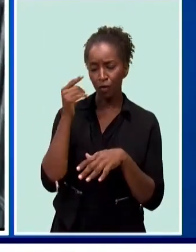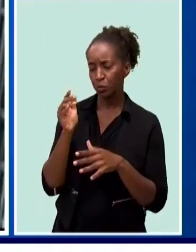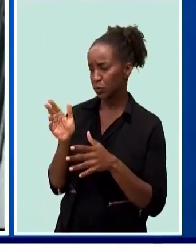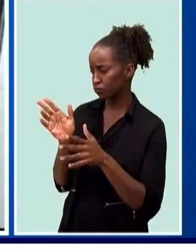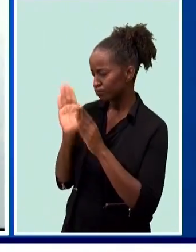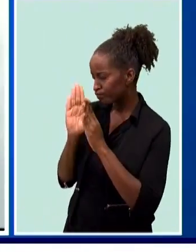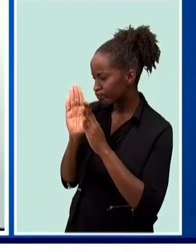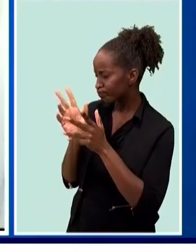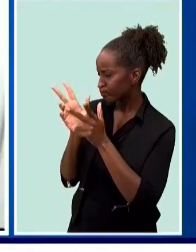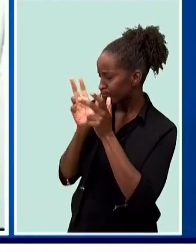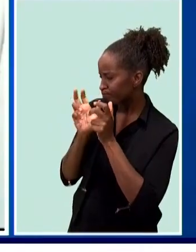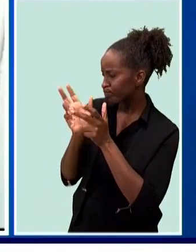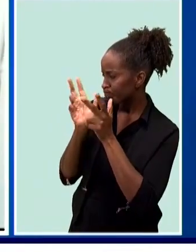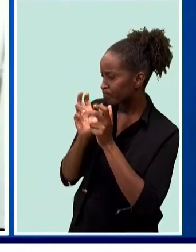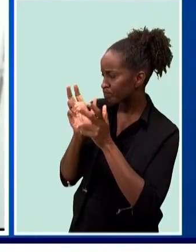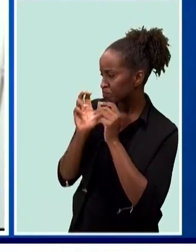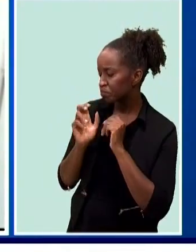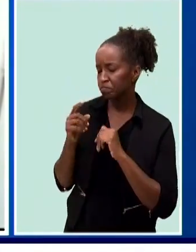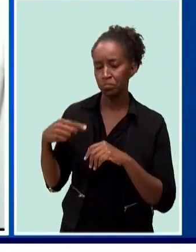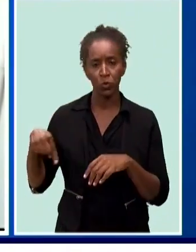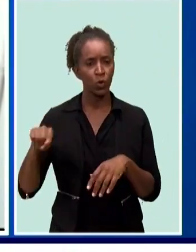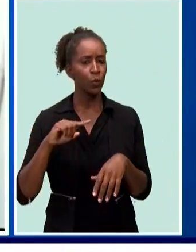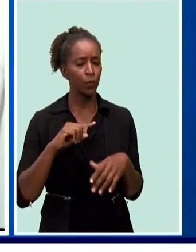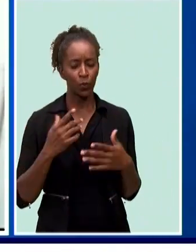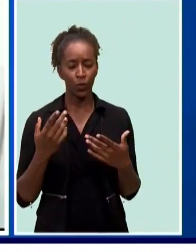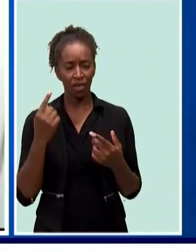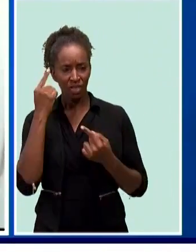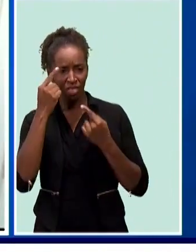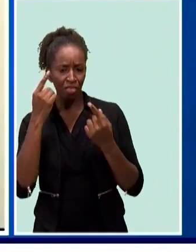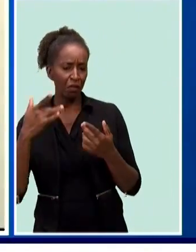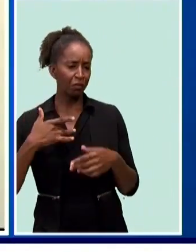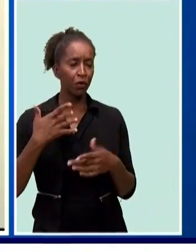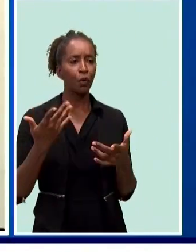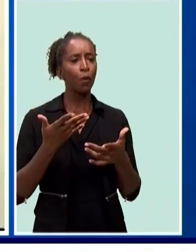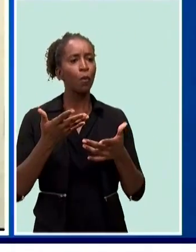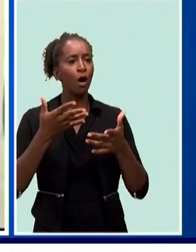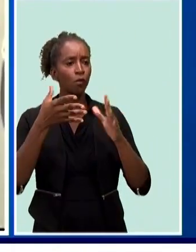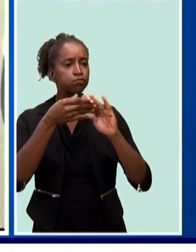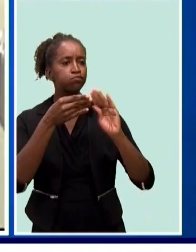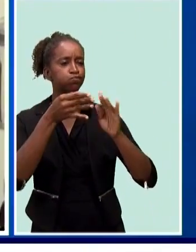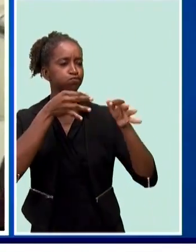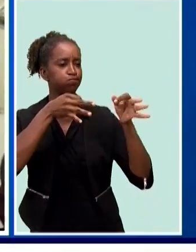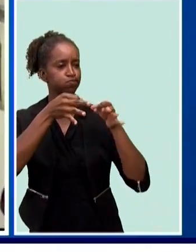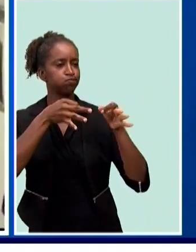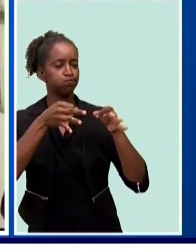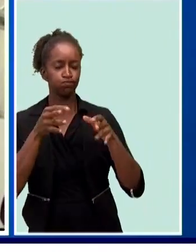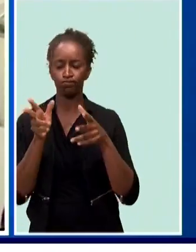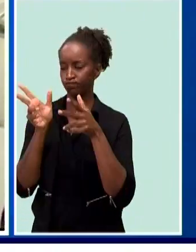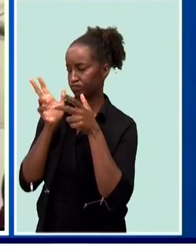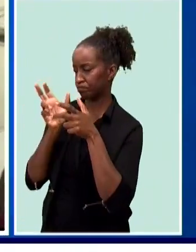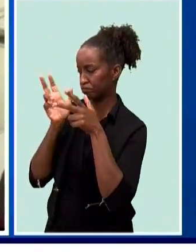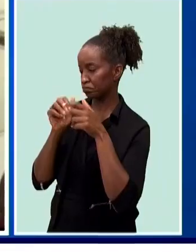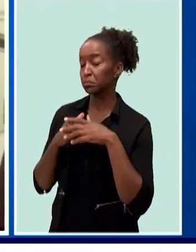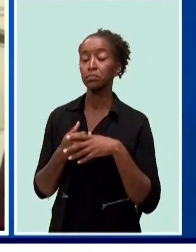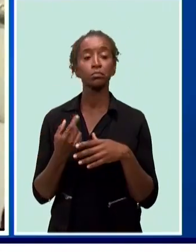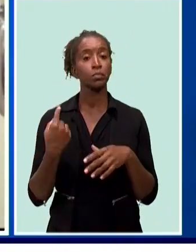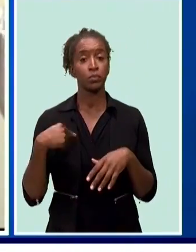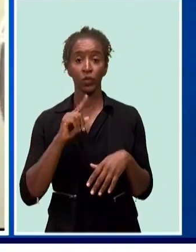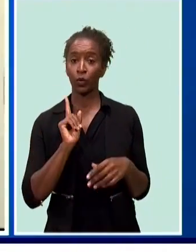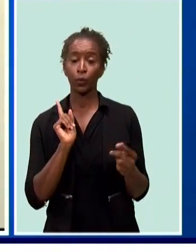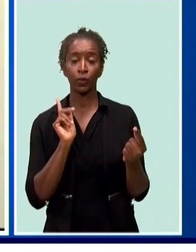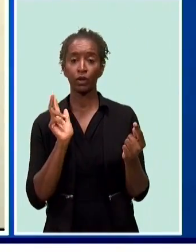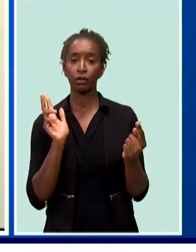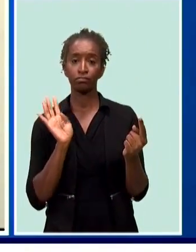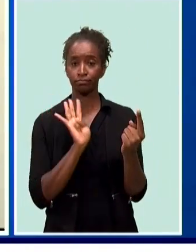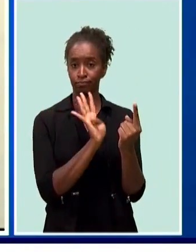as Caribbean leaders articulated their country's views on current affairs. So we had over a 3-hour meeting with Ambassador Bolton prior